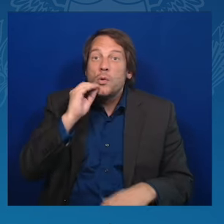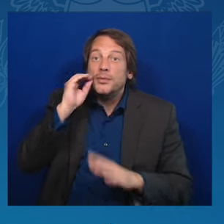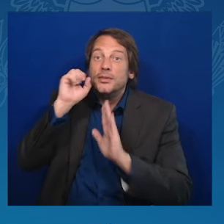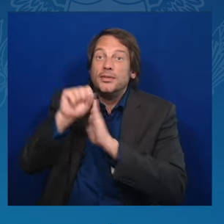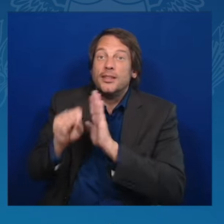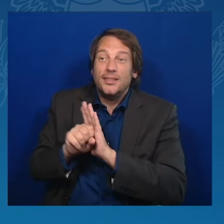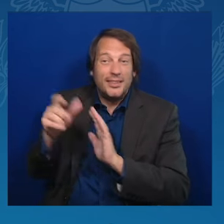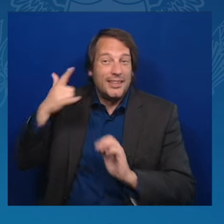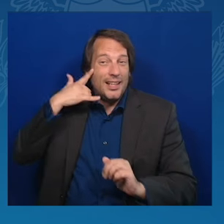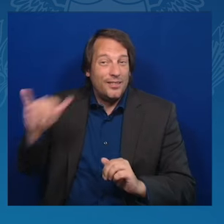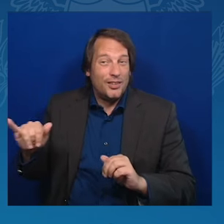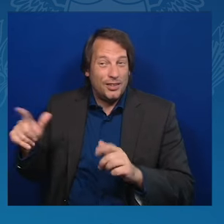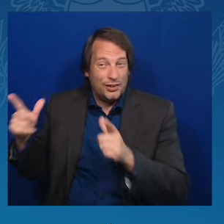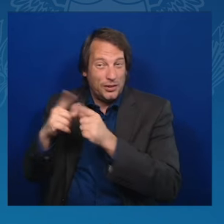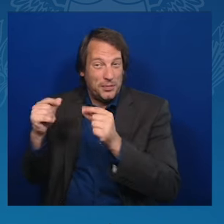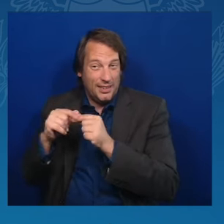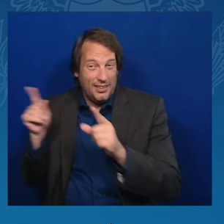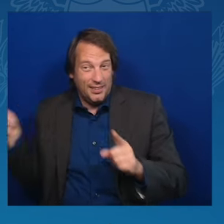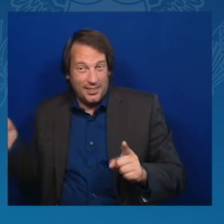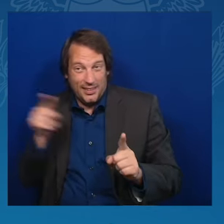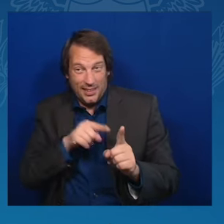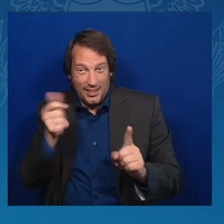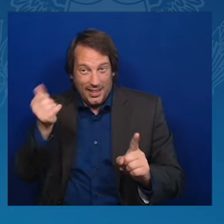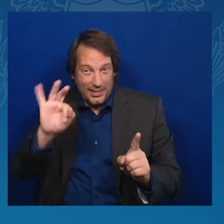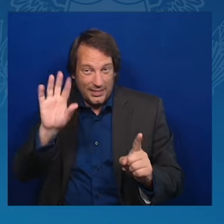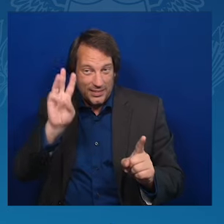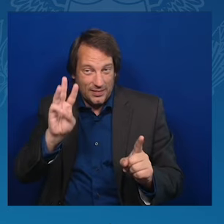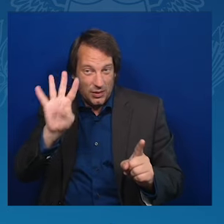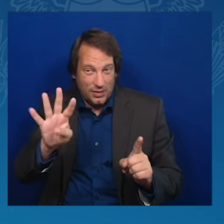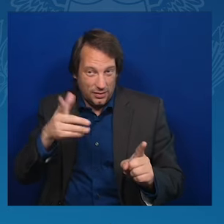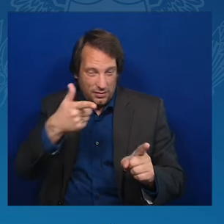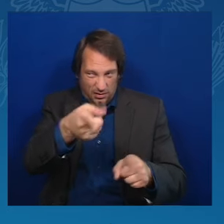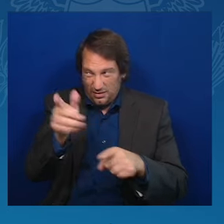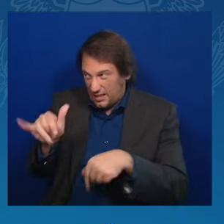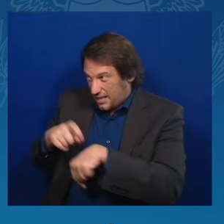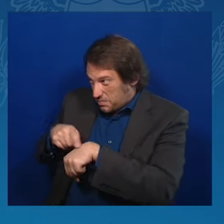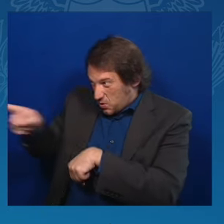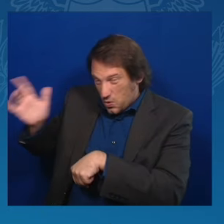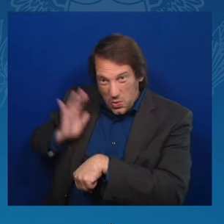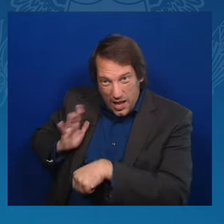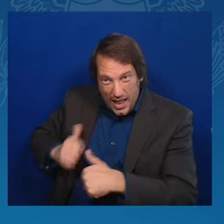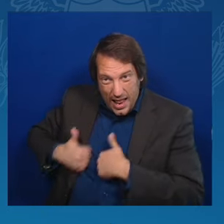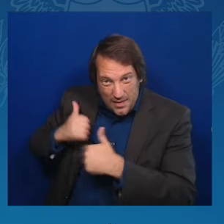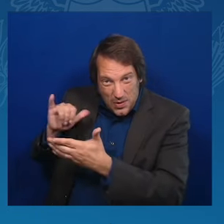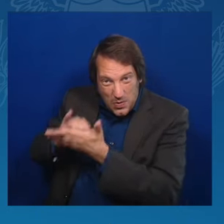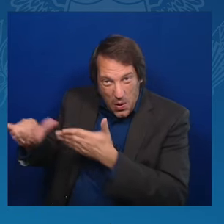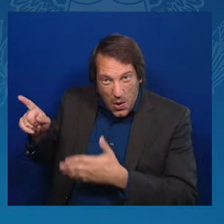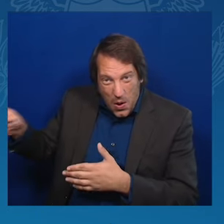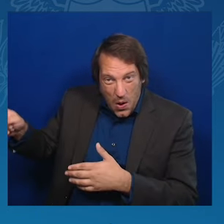were living in New York, as the Secretary just referenced, my beloved San Francisco Giants